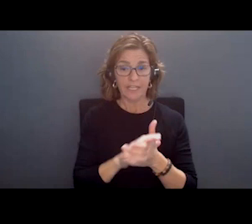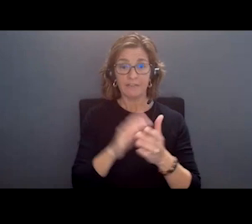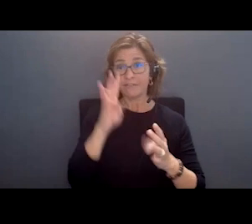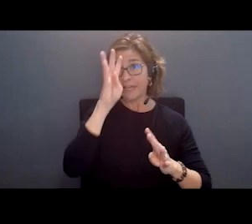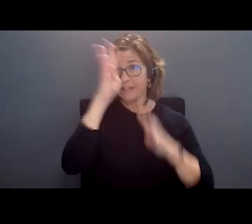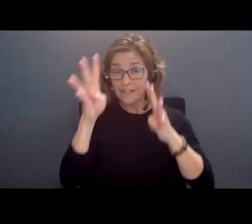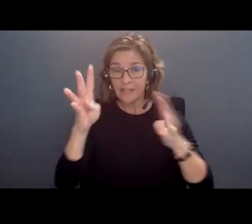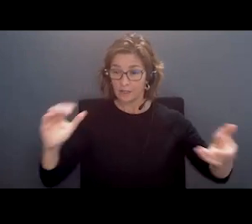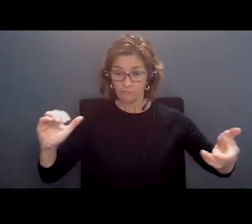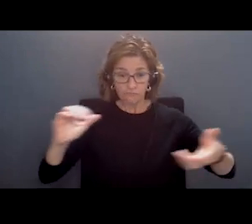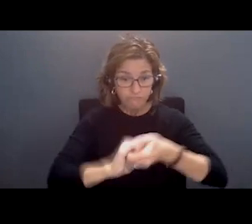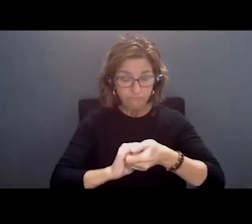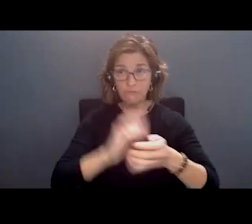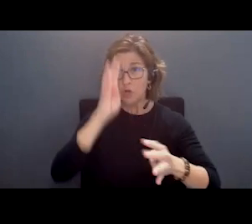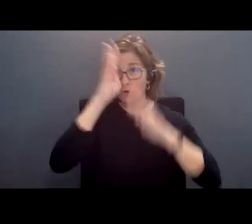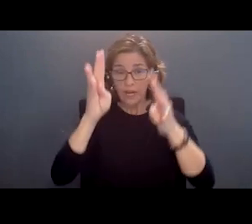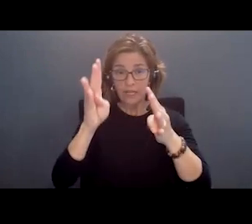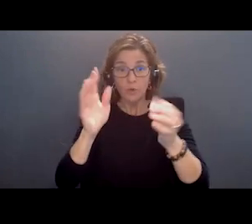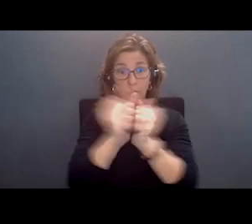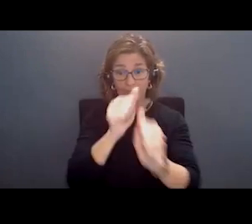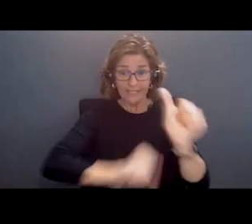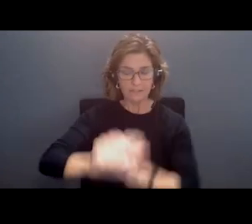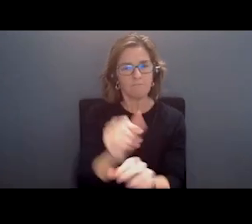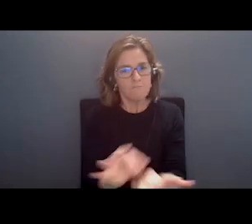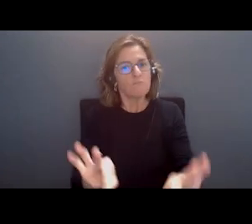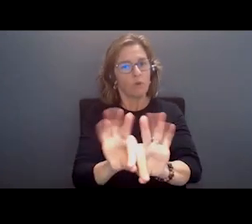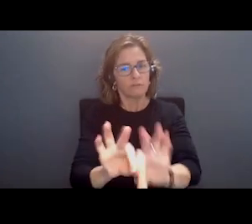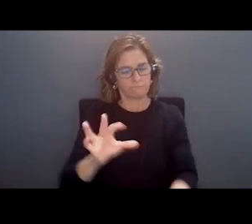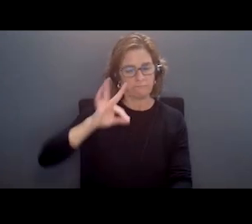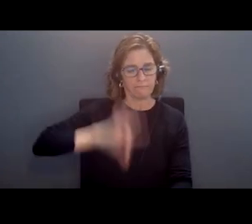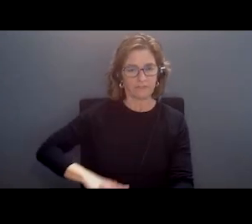are important. And I invite you to visit the CASE website at